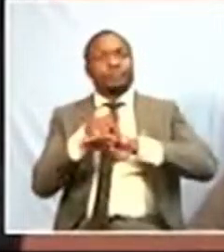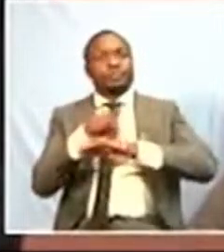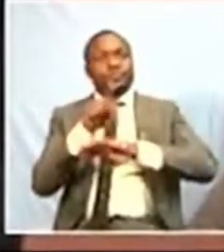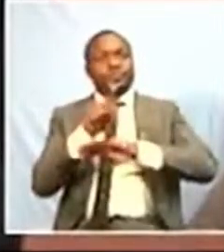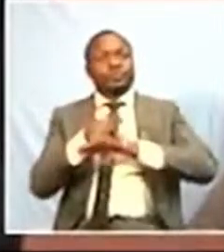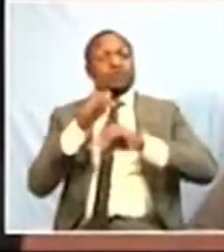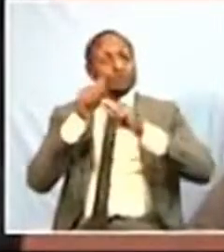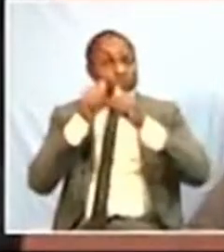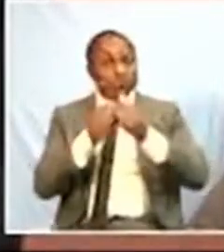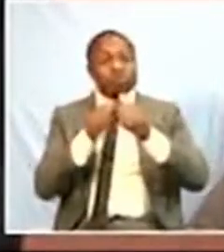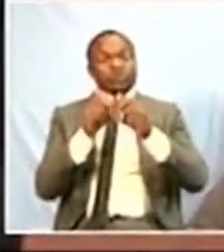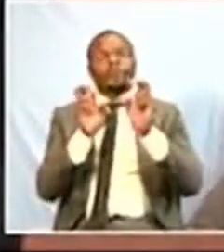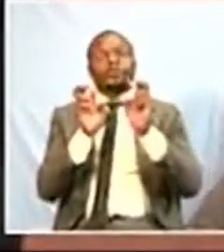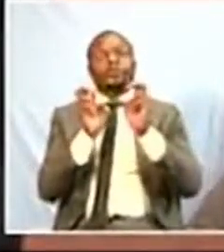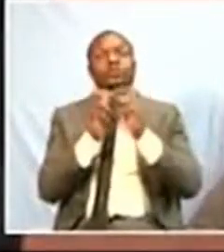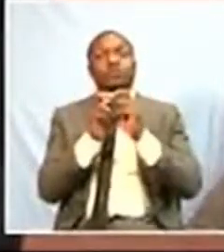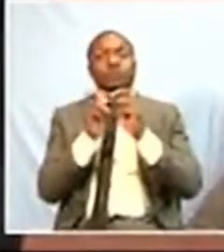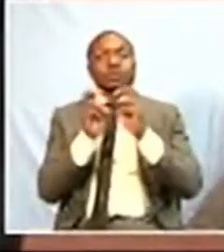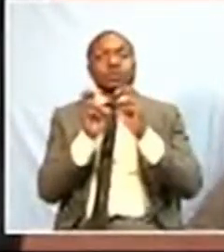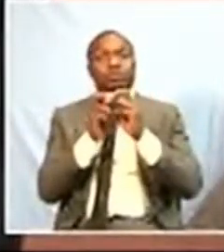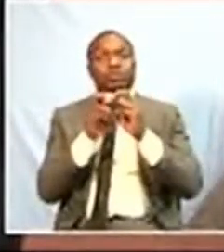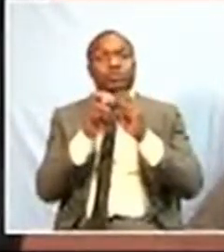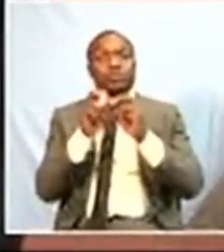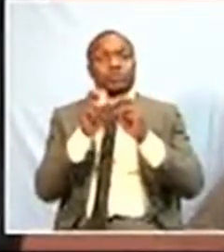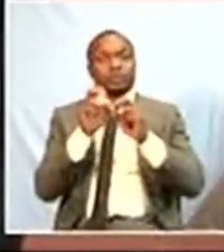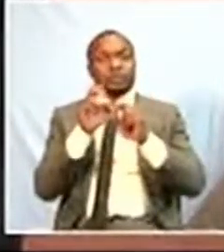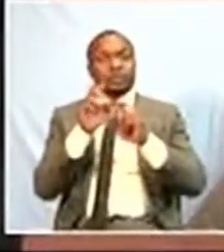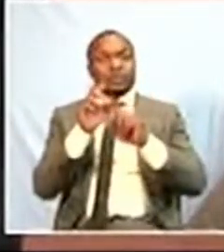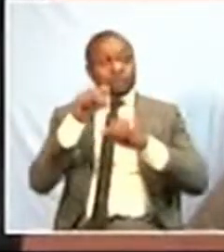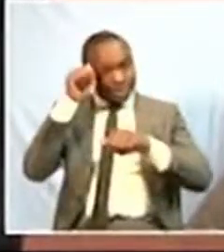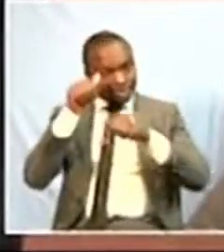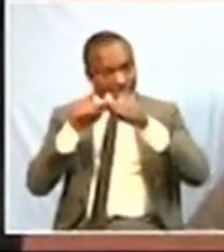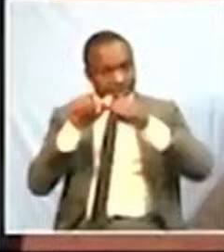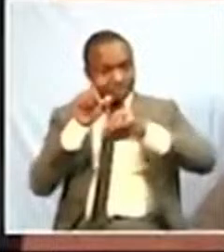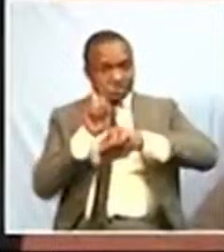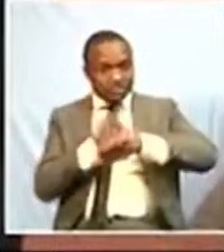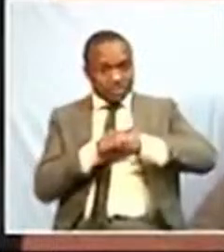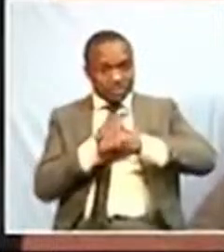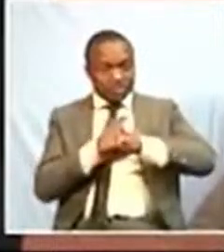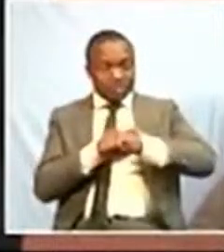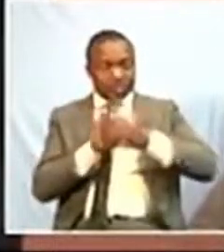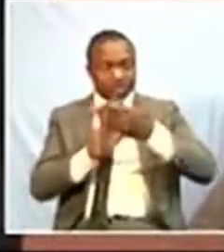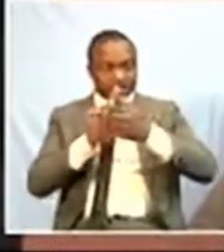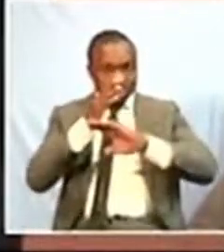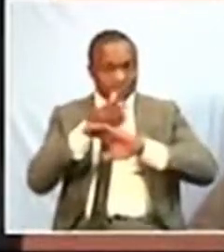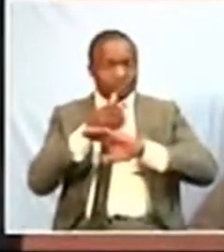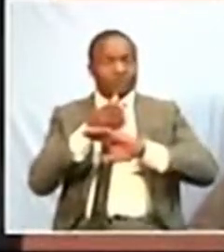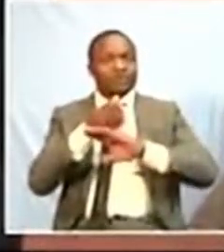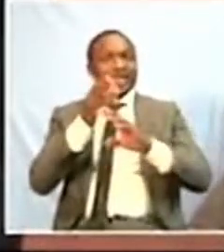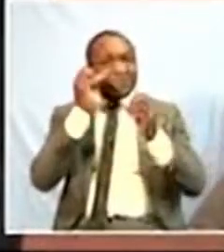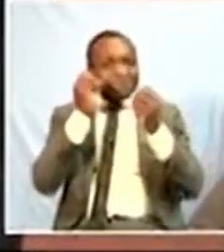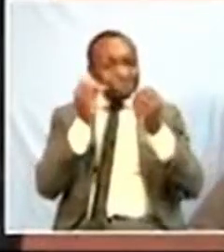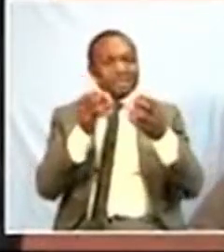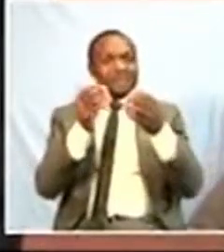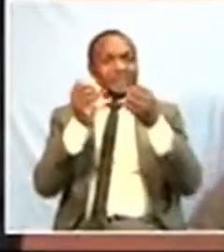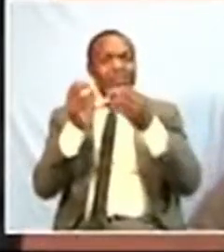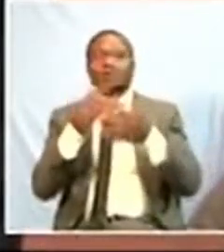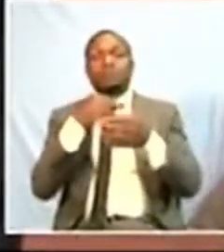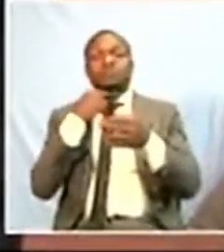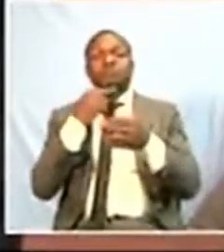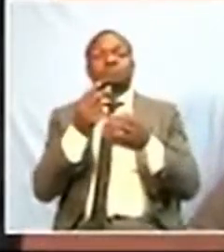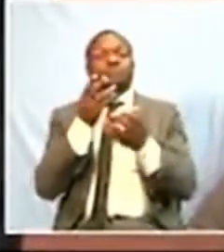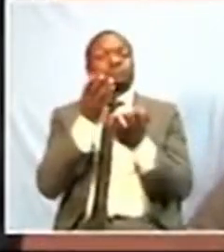the contract period, despite a series of verbal requests conducted by